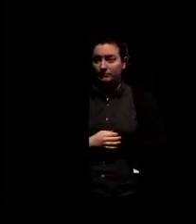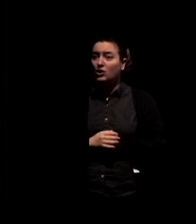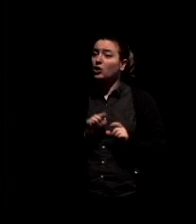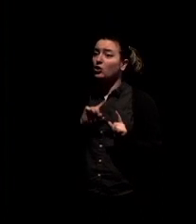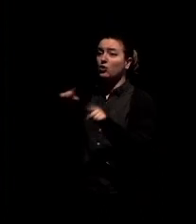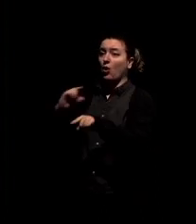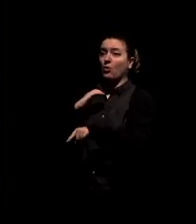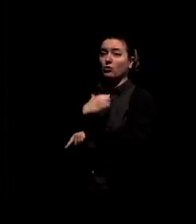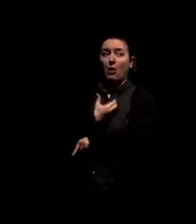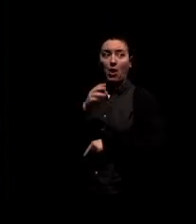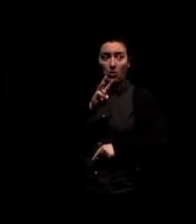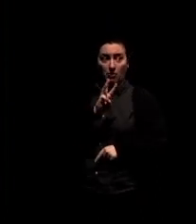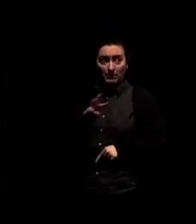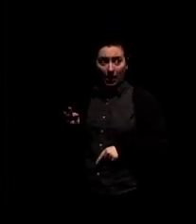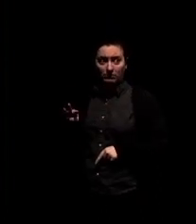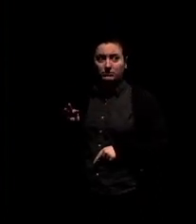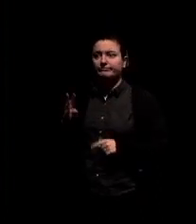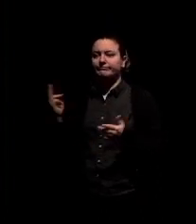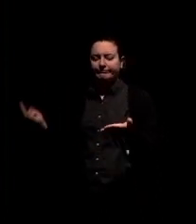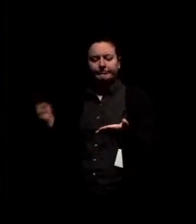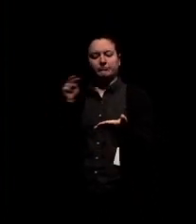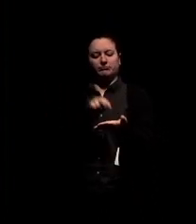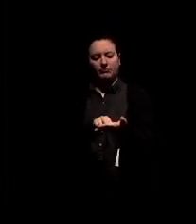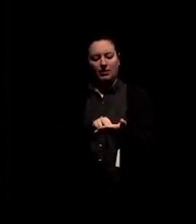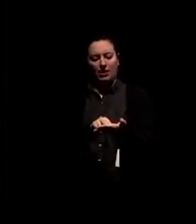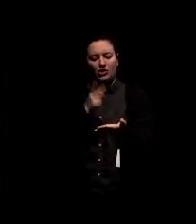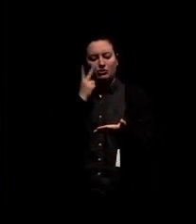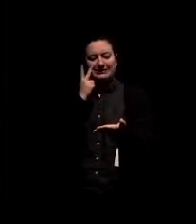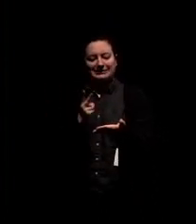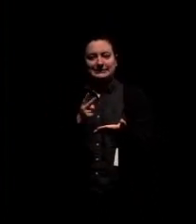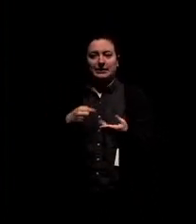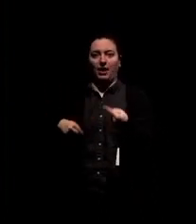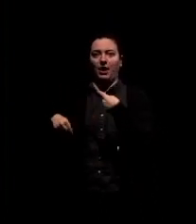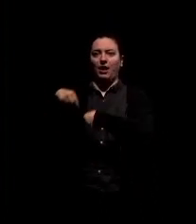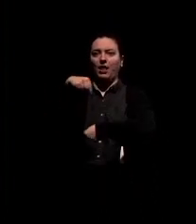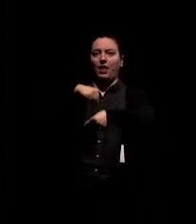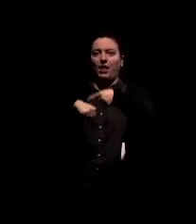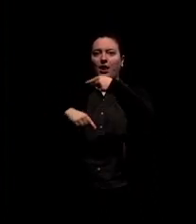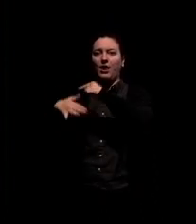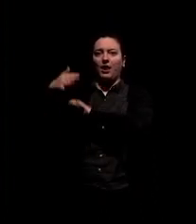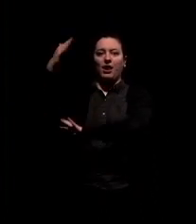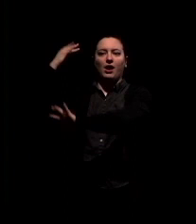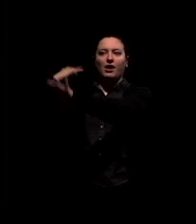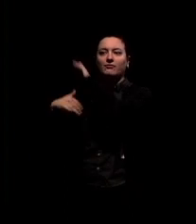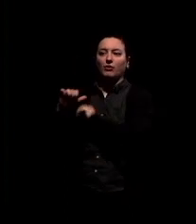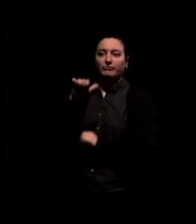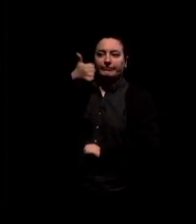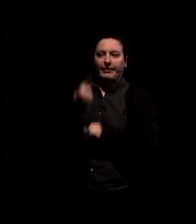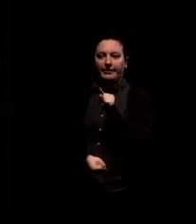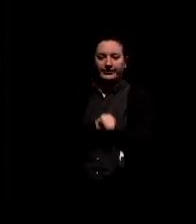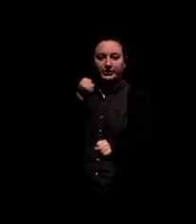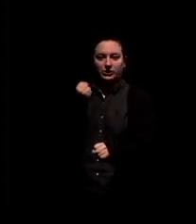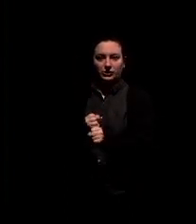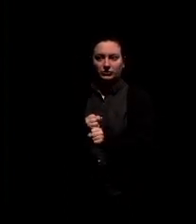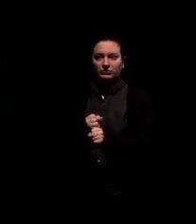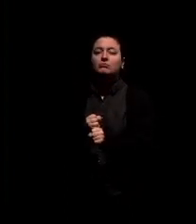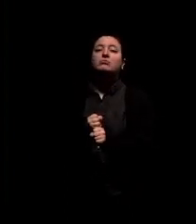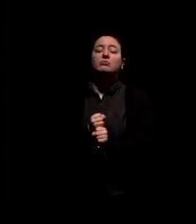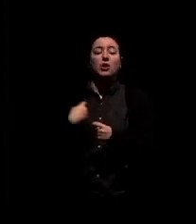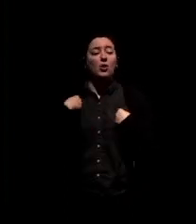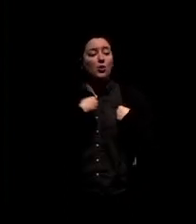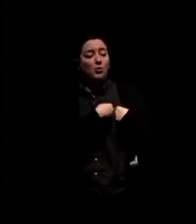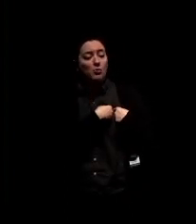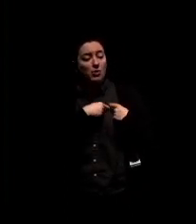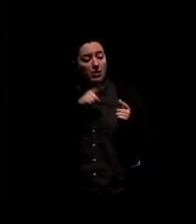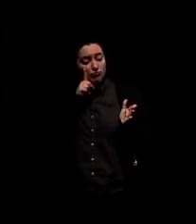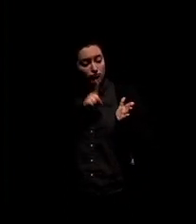rainbowhealth.org, and go back a decade to see data over time of the Voices of Health Project, which is a community-based research project